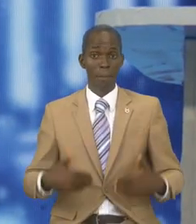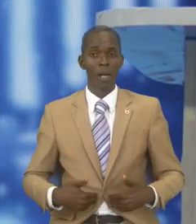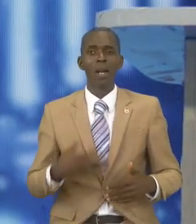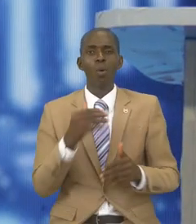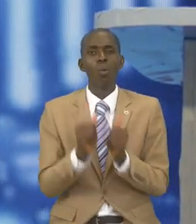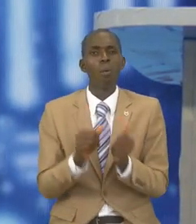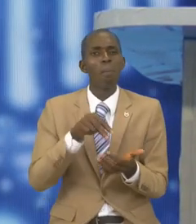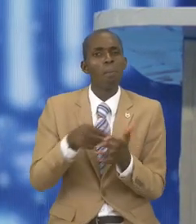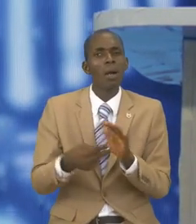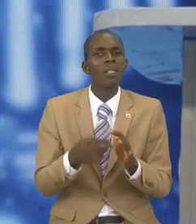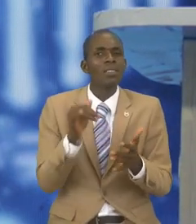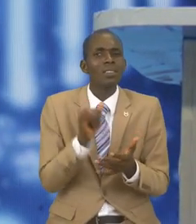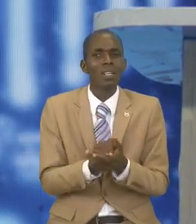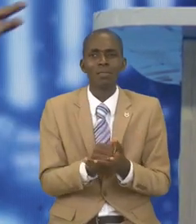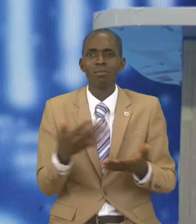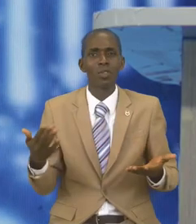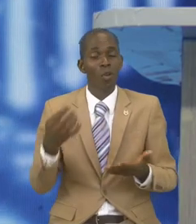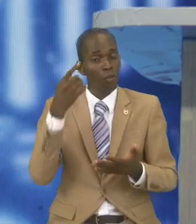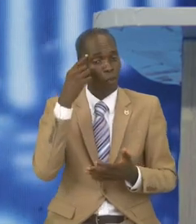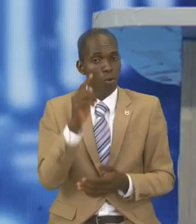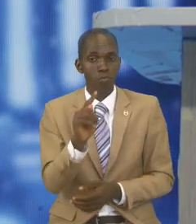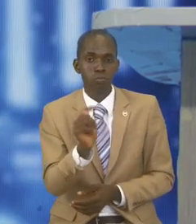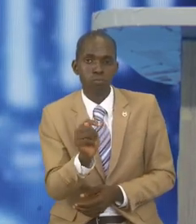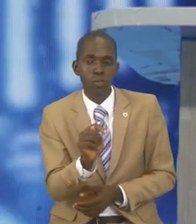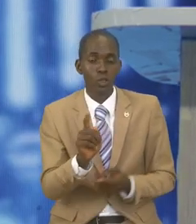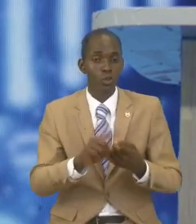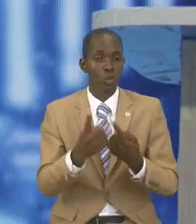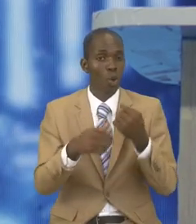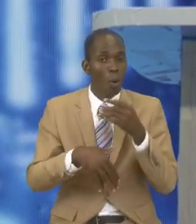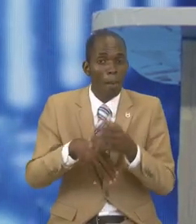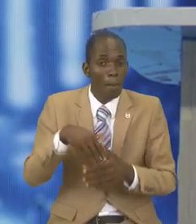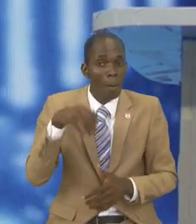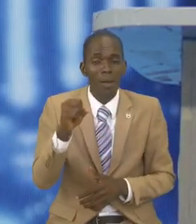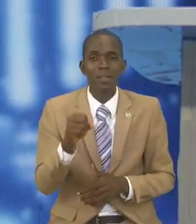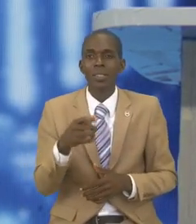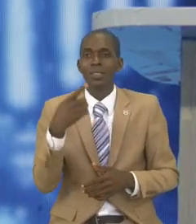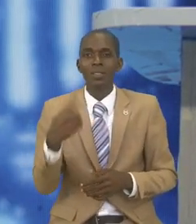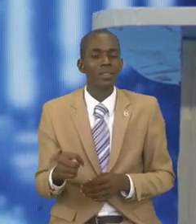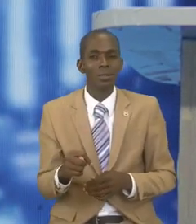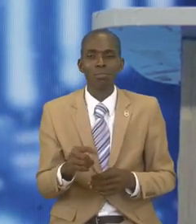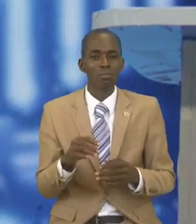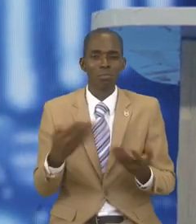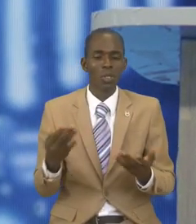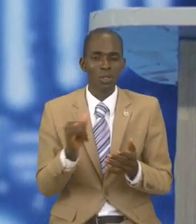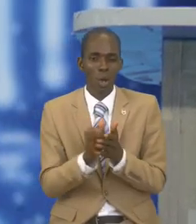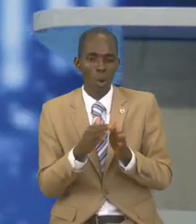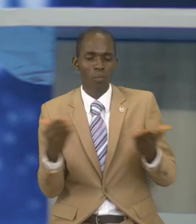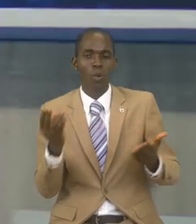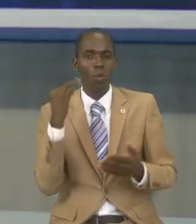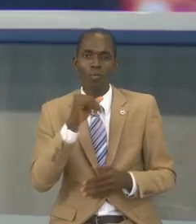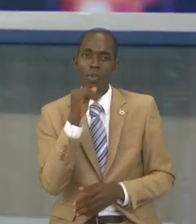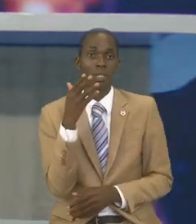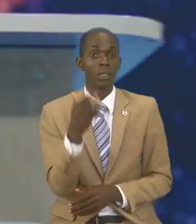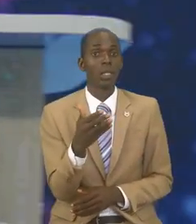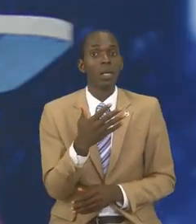that, you know, even for urine and everything to come out, and the proper opening was not there. And then